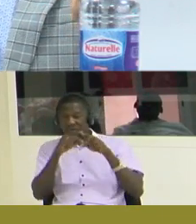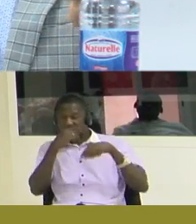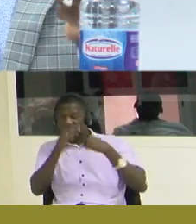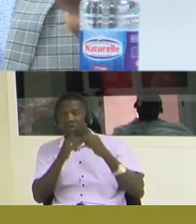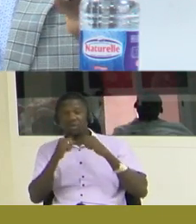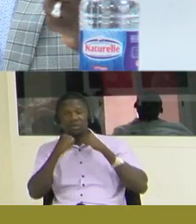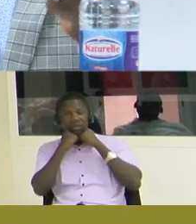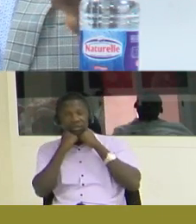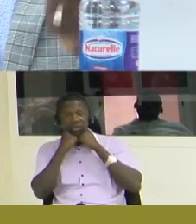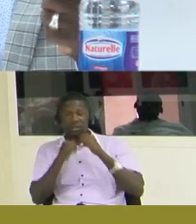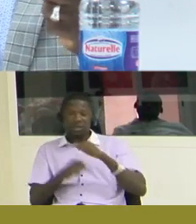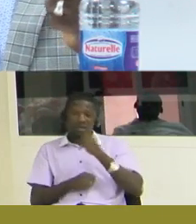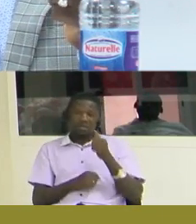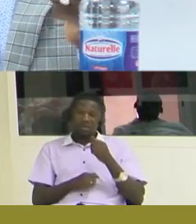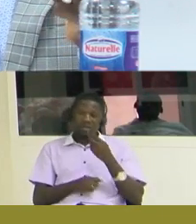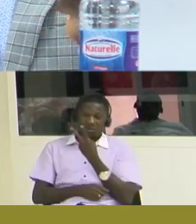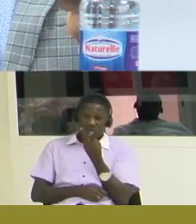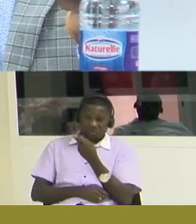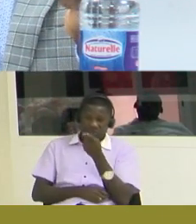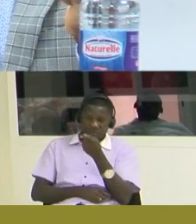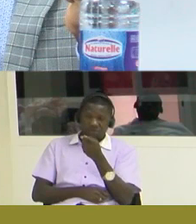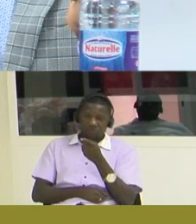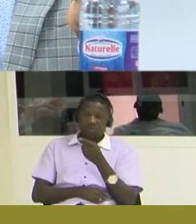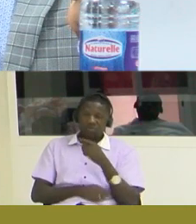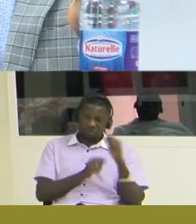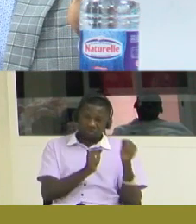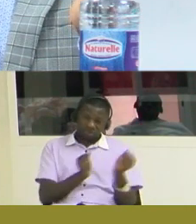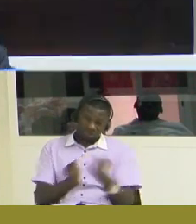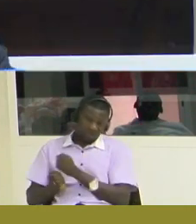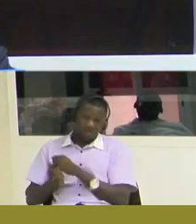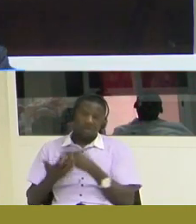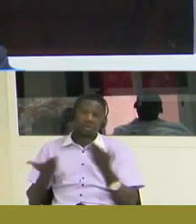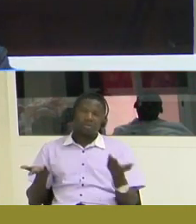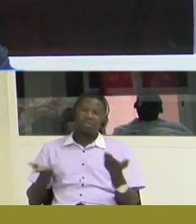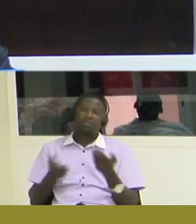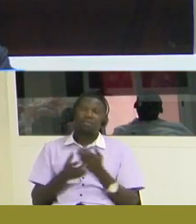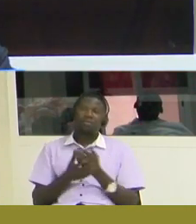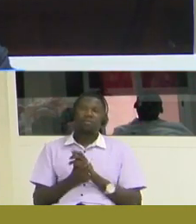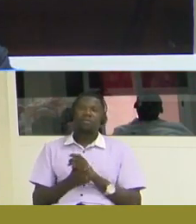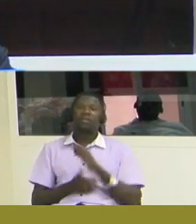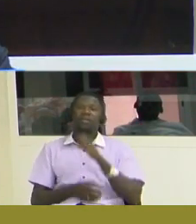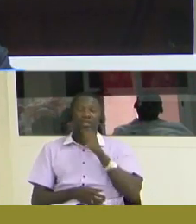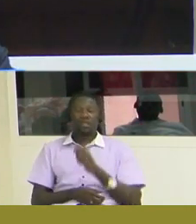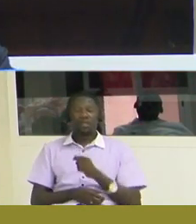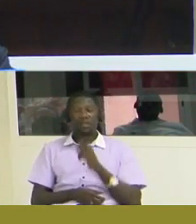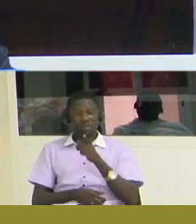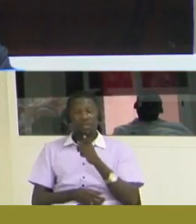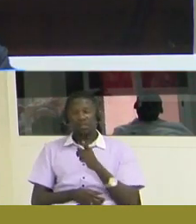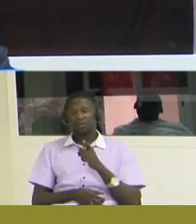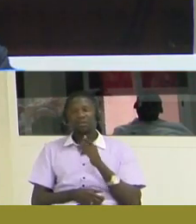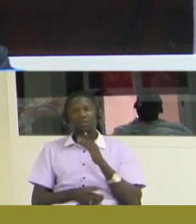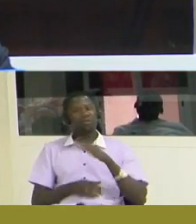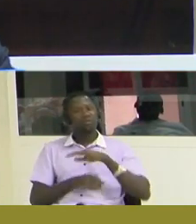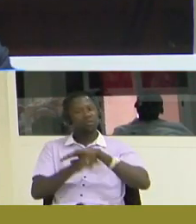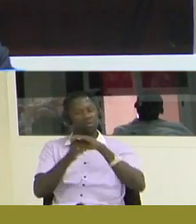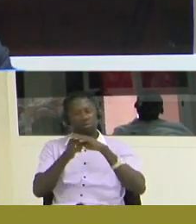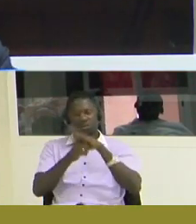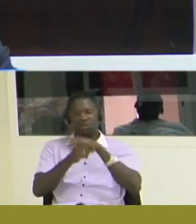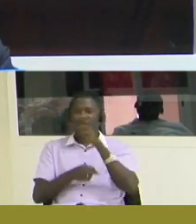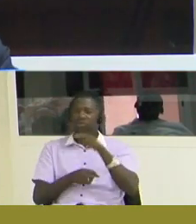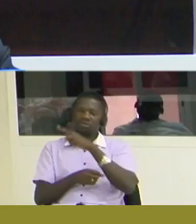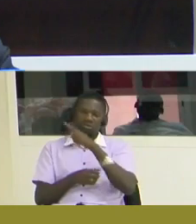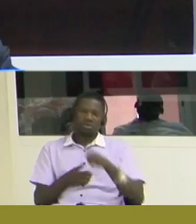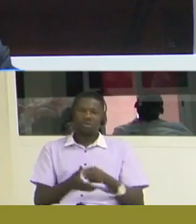you got rid of him so that is completely wrong you see during the transition period